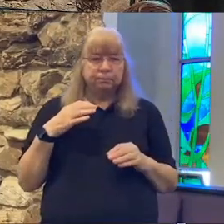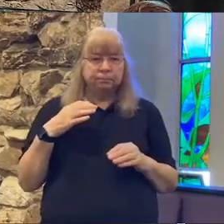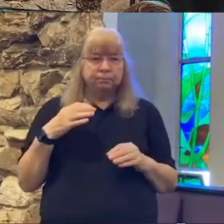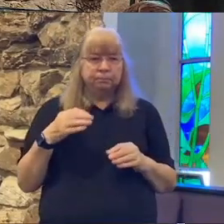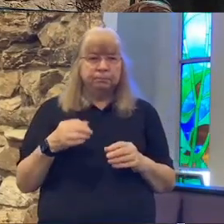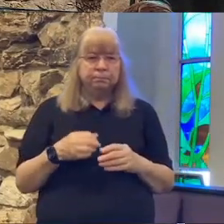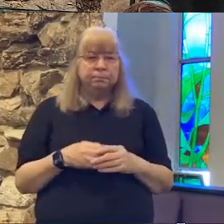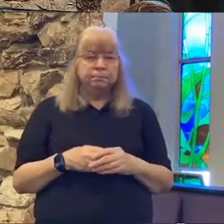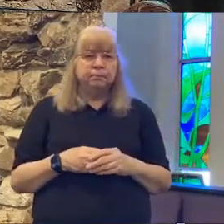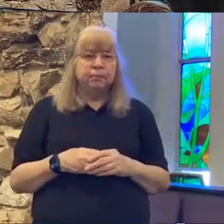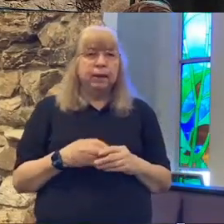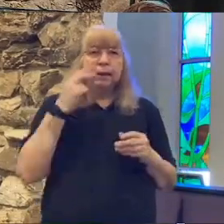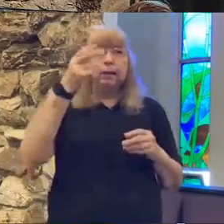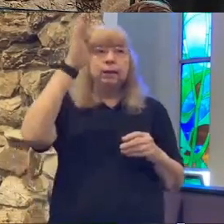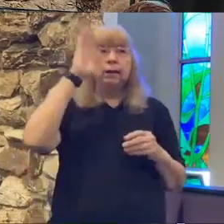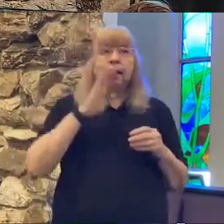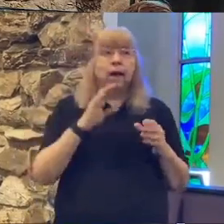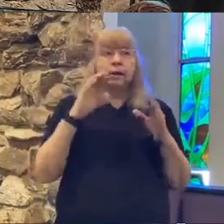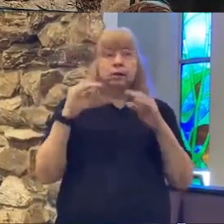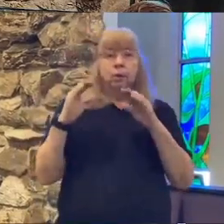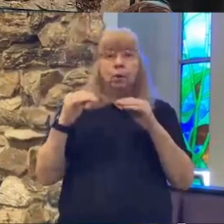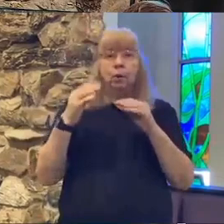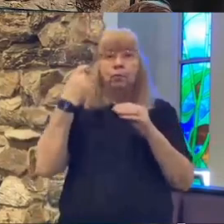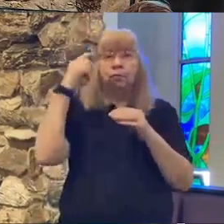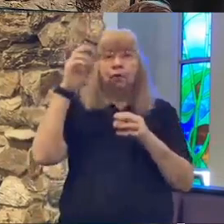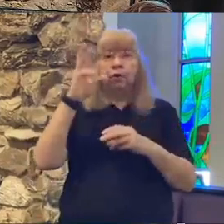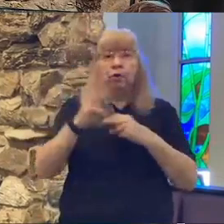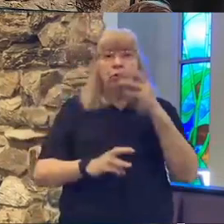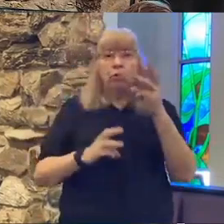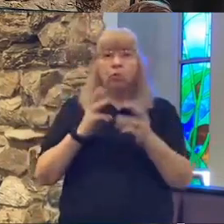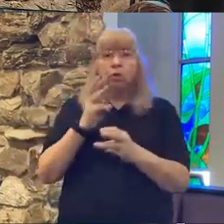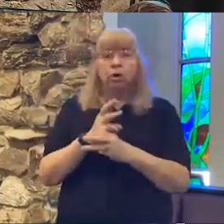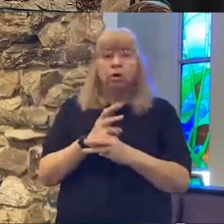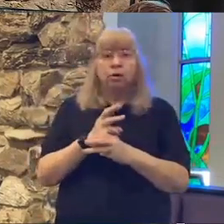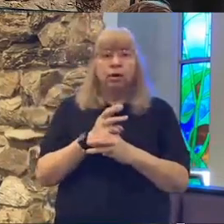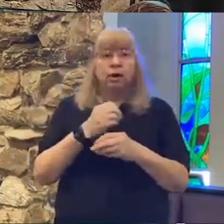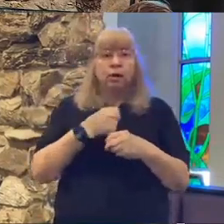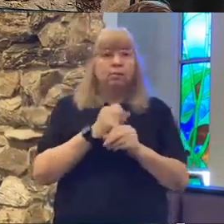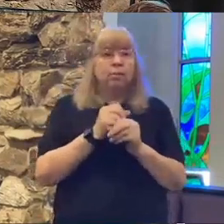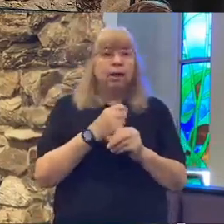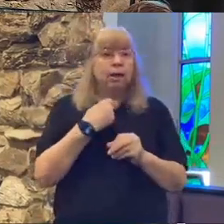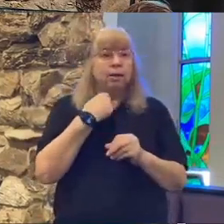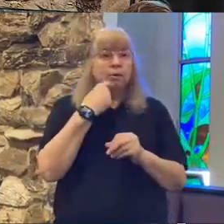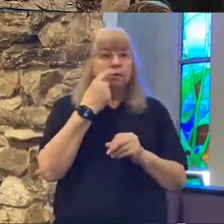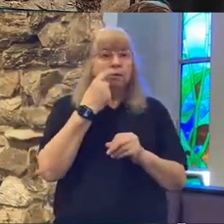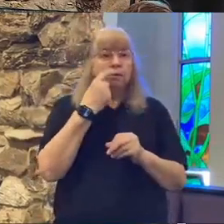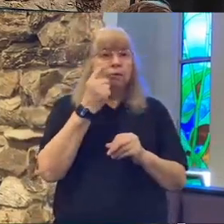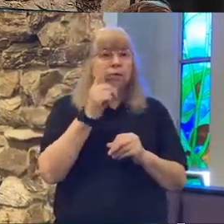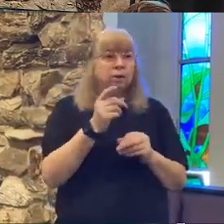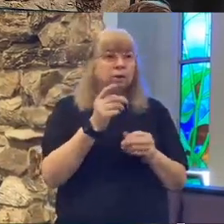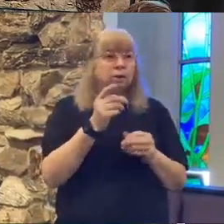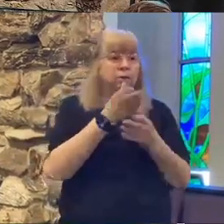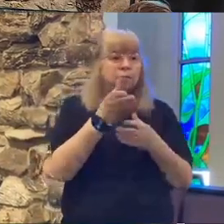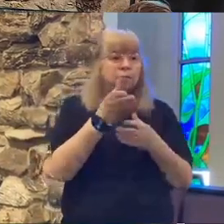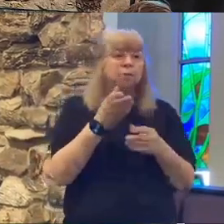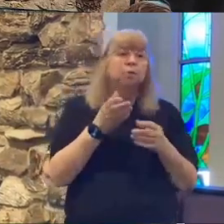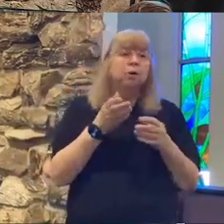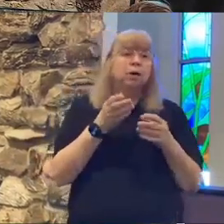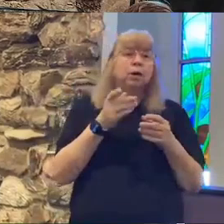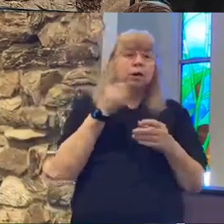It's to see God's hope for the world made real through faithful